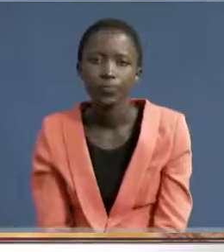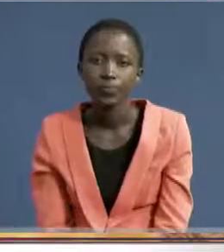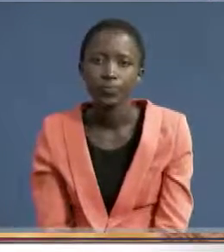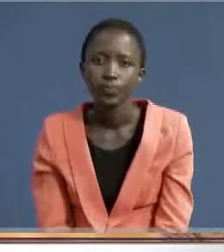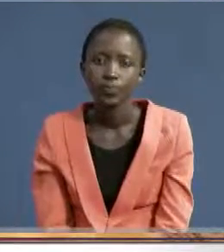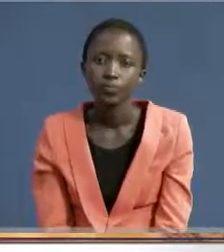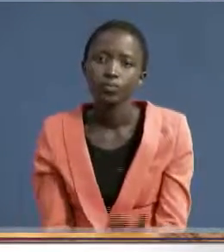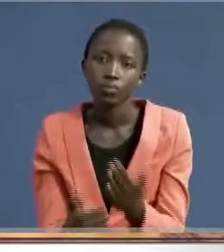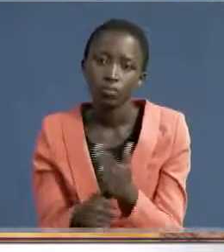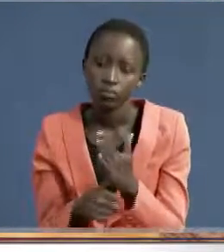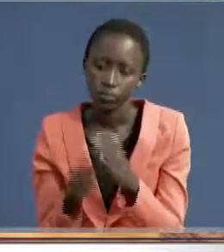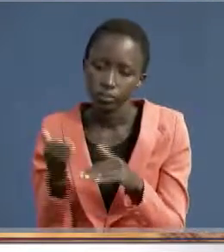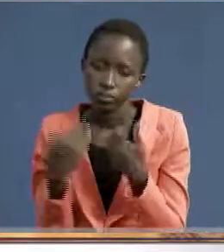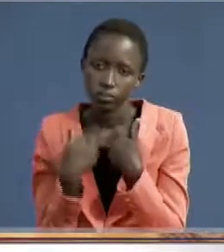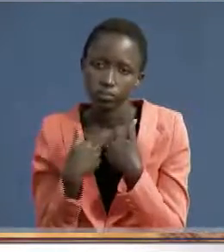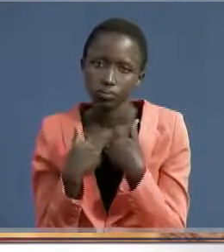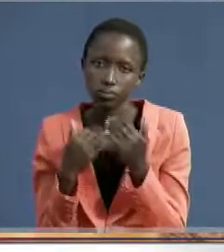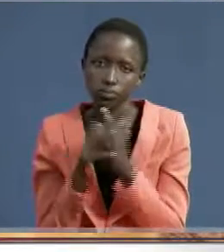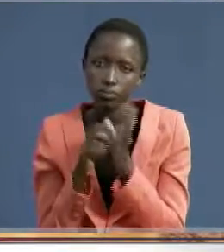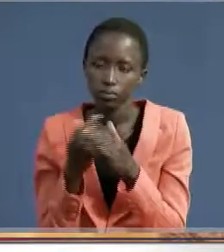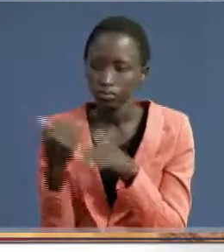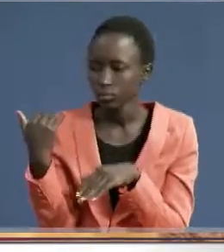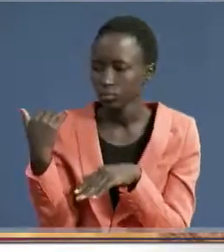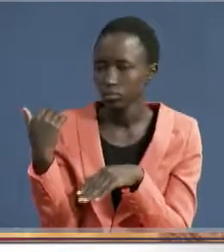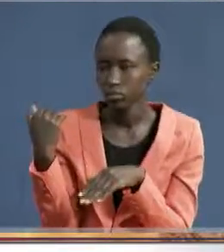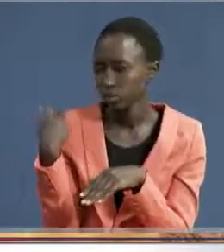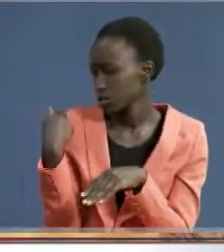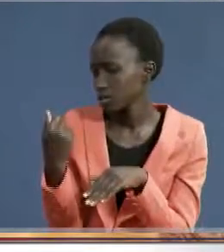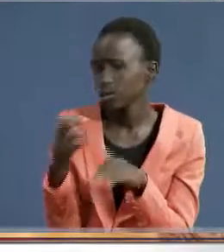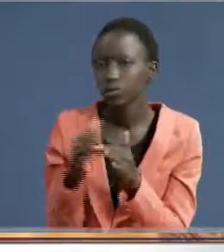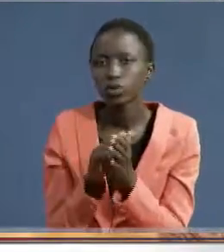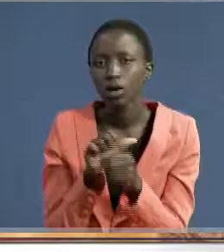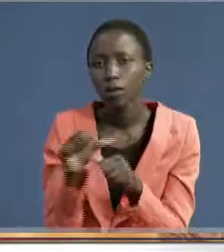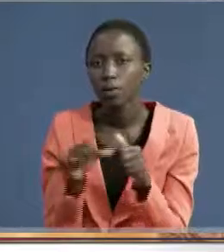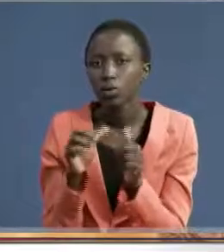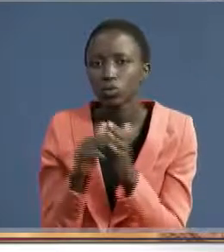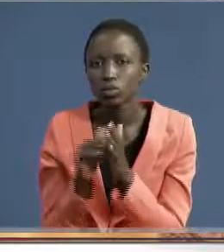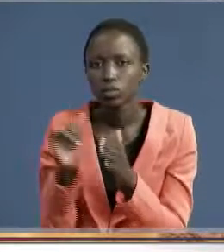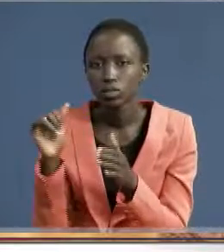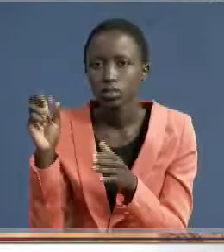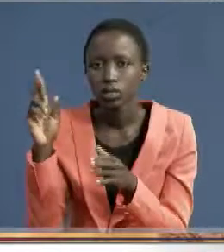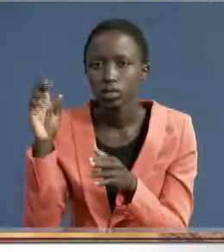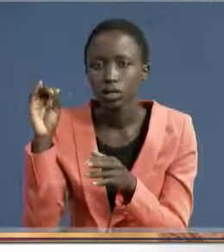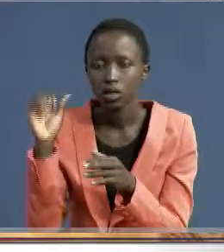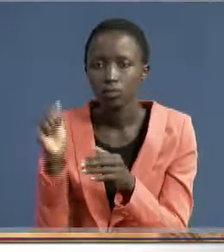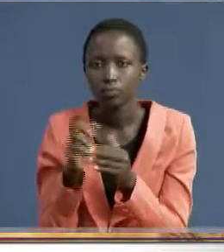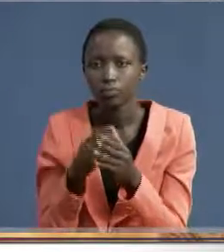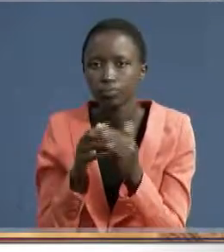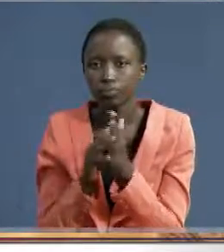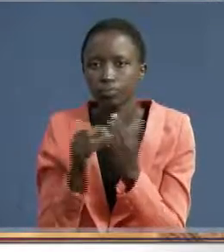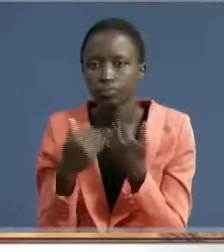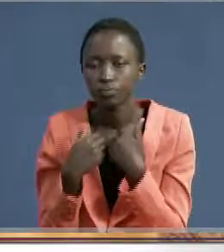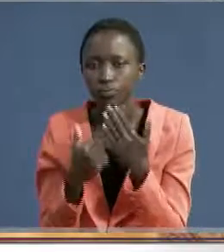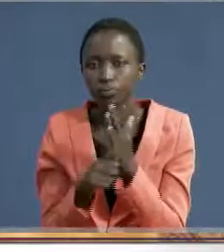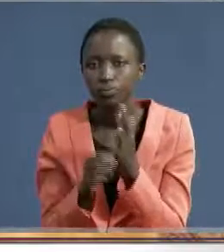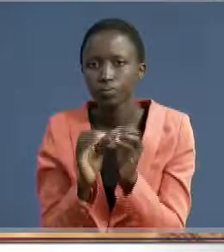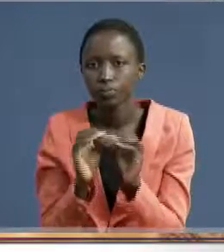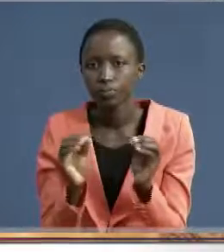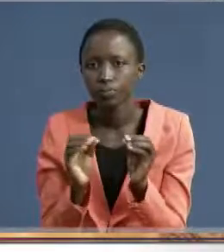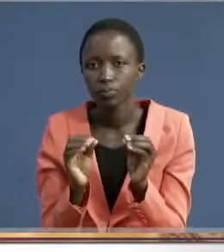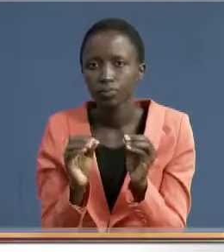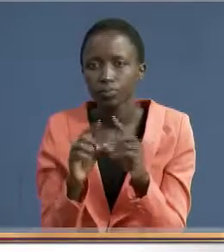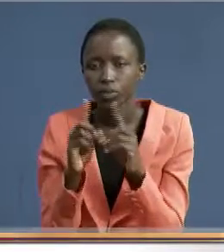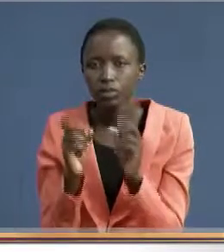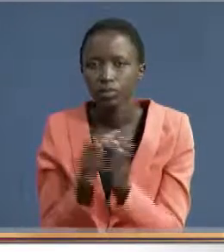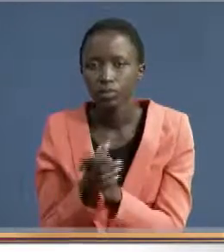shida ilikuwa pale Enosa and Juzi, kati ya wasiria na wasimishu, haija adiri mambo ya